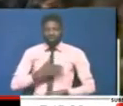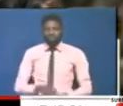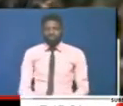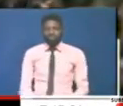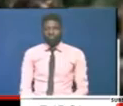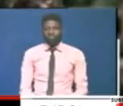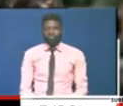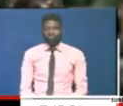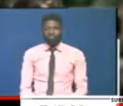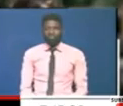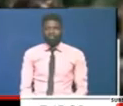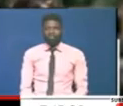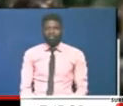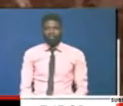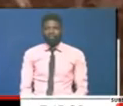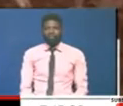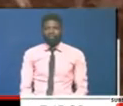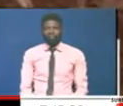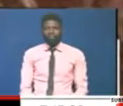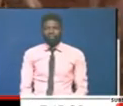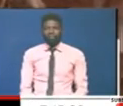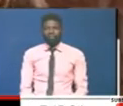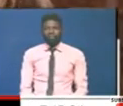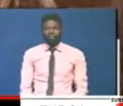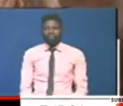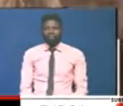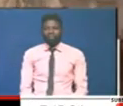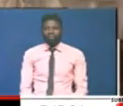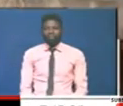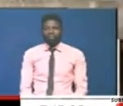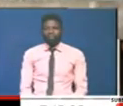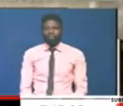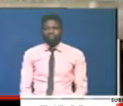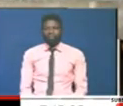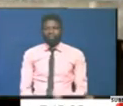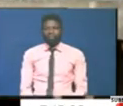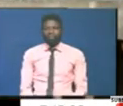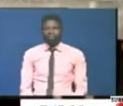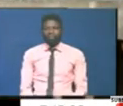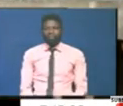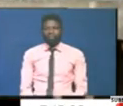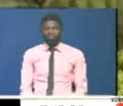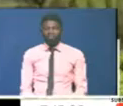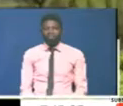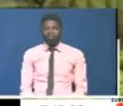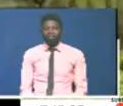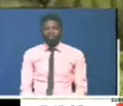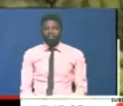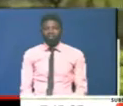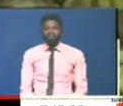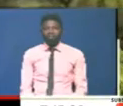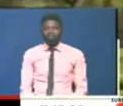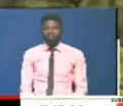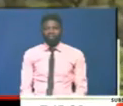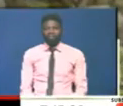Happy Father's Day to you, happy Father's Day to every man when he fights for their